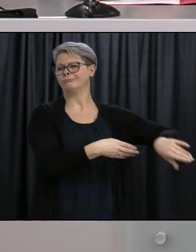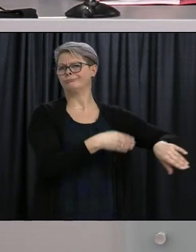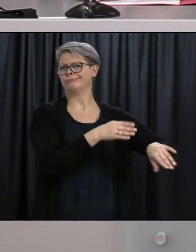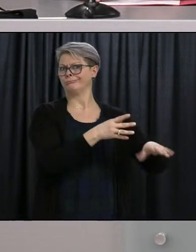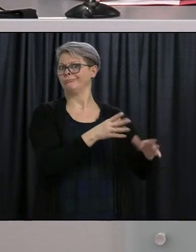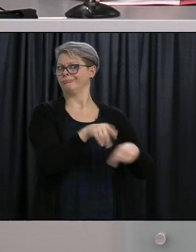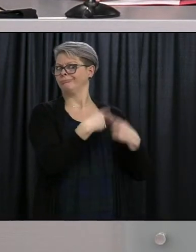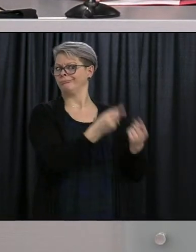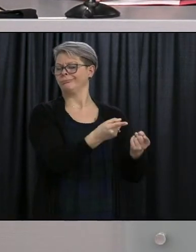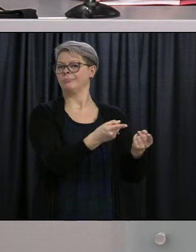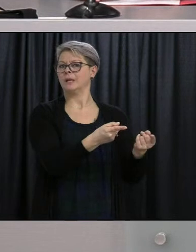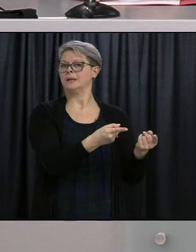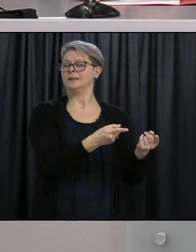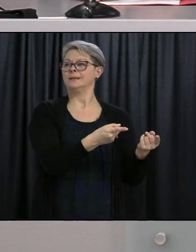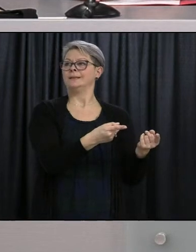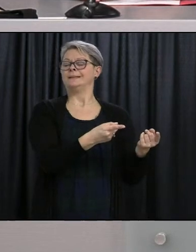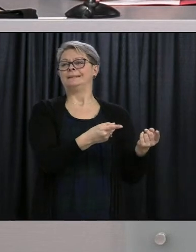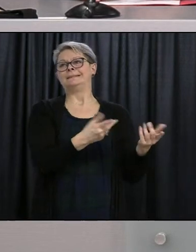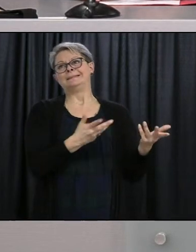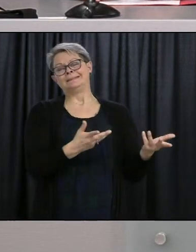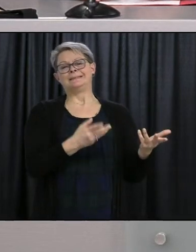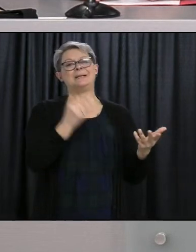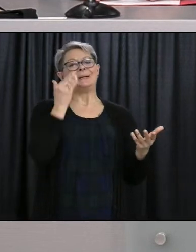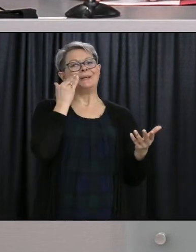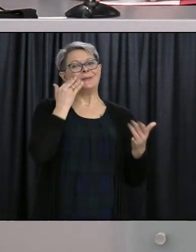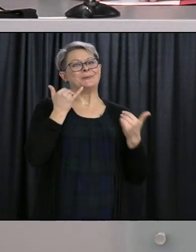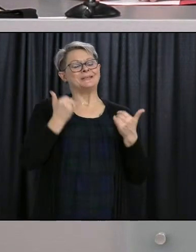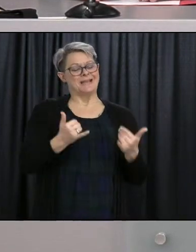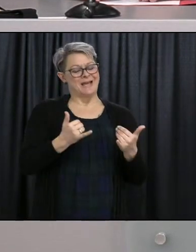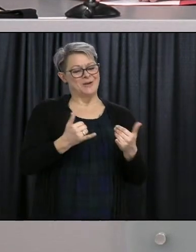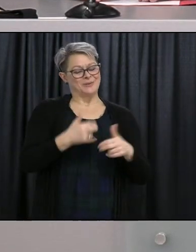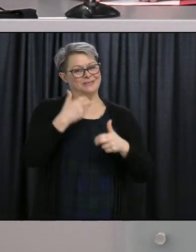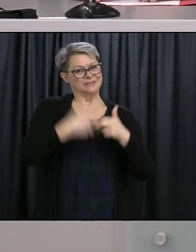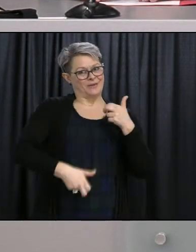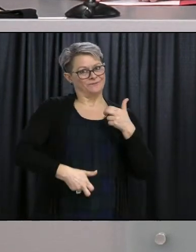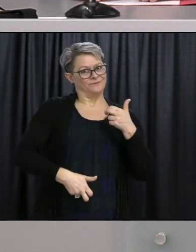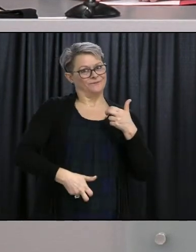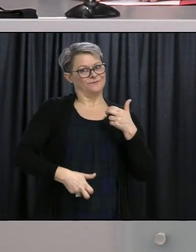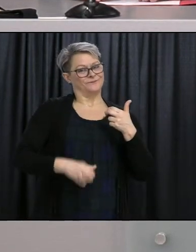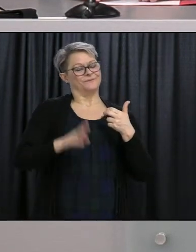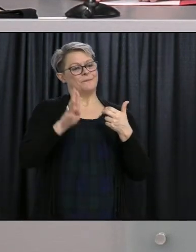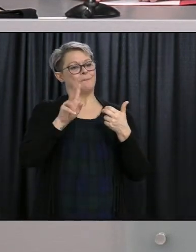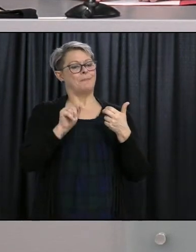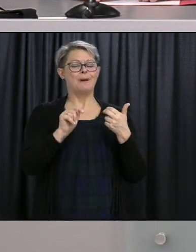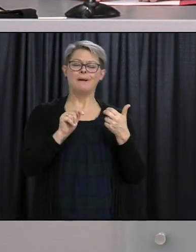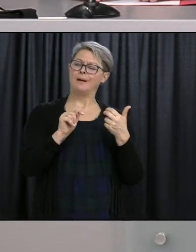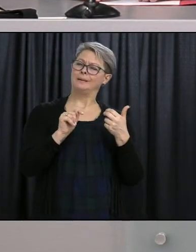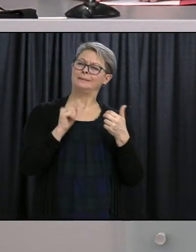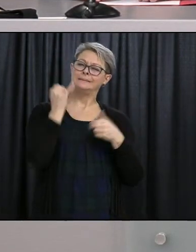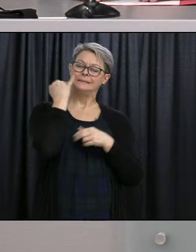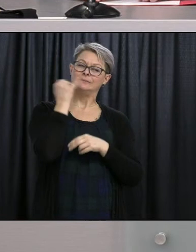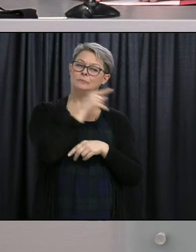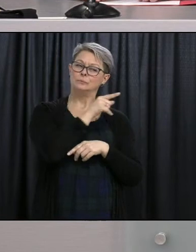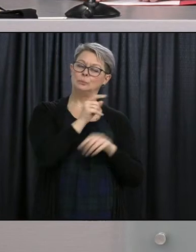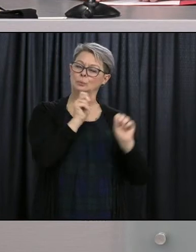you, and I know it's tricky with the moving target that every day brings, if you can help